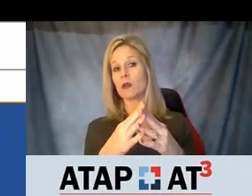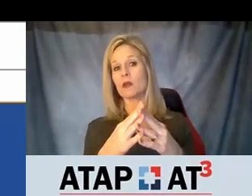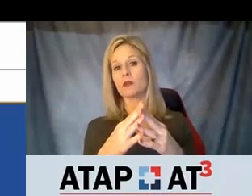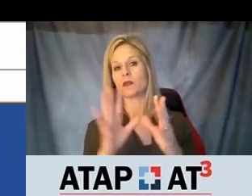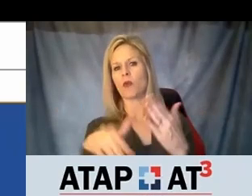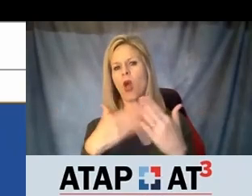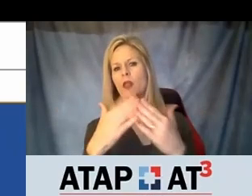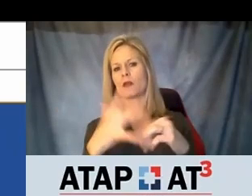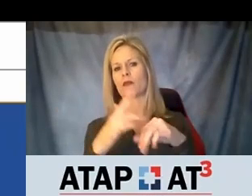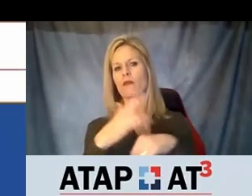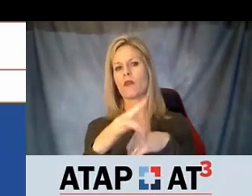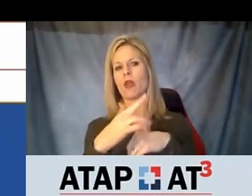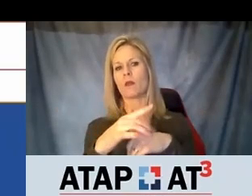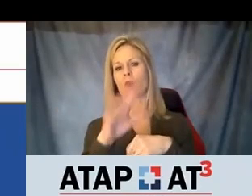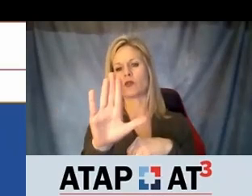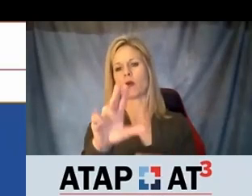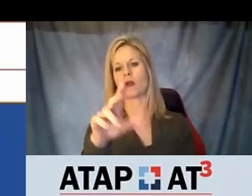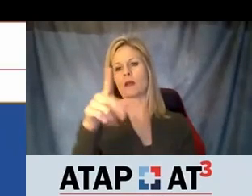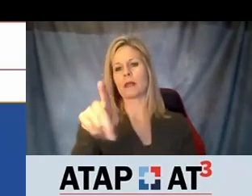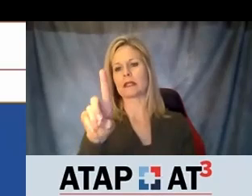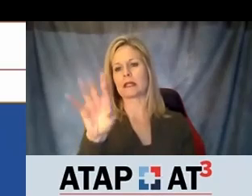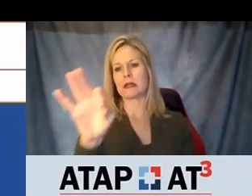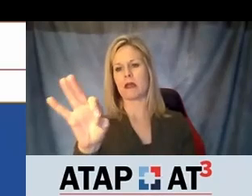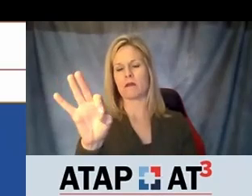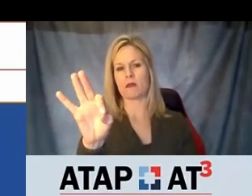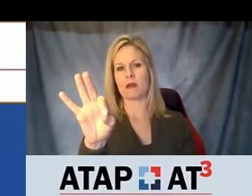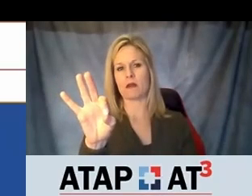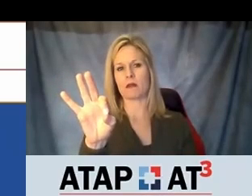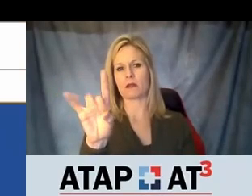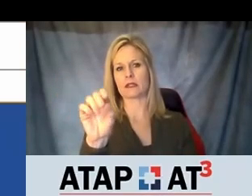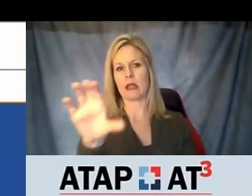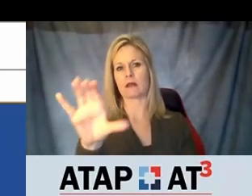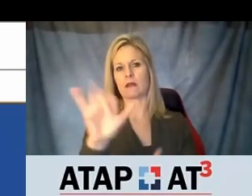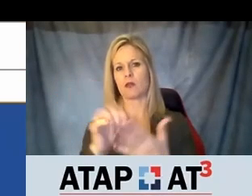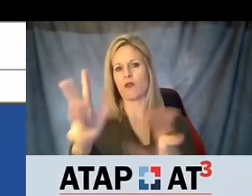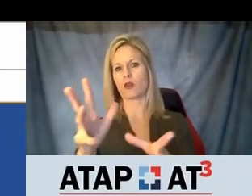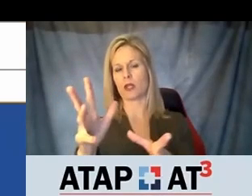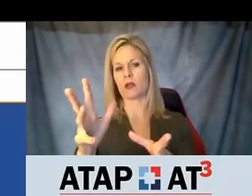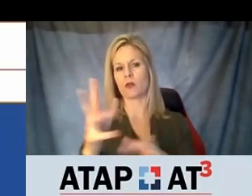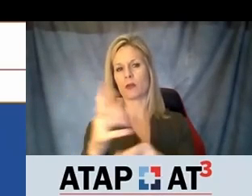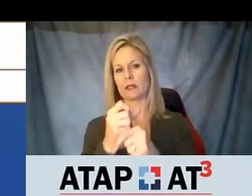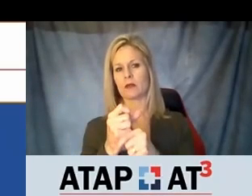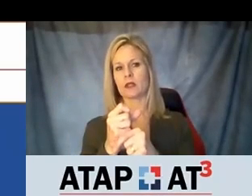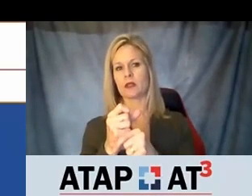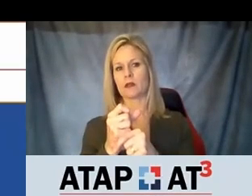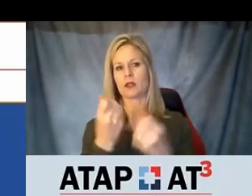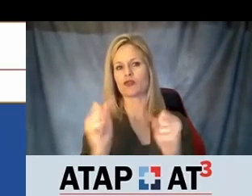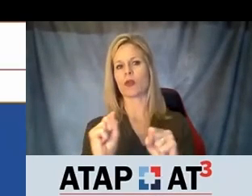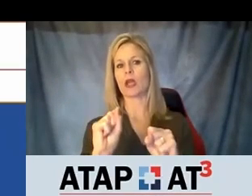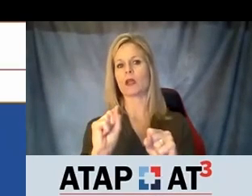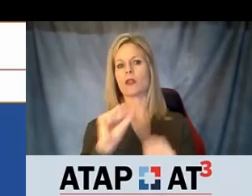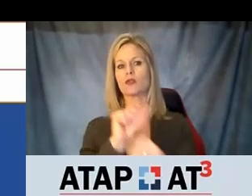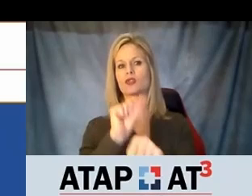documents, the PDF document that you've received, so you'll have access to them. Let's try the Job Accommodation